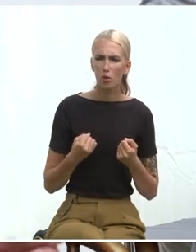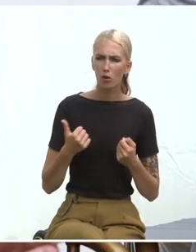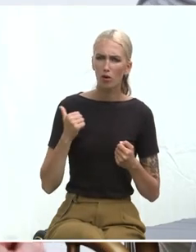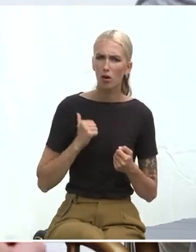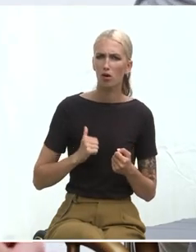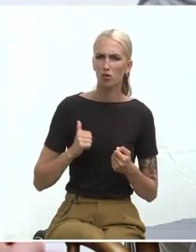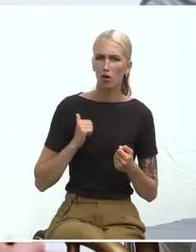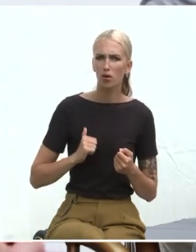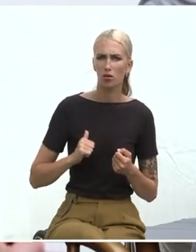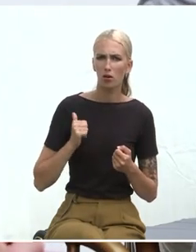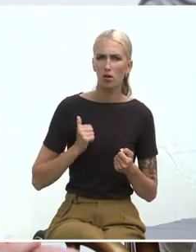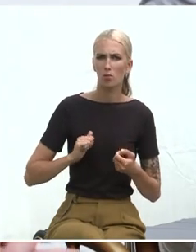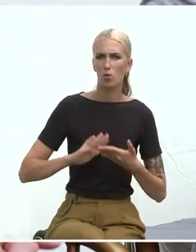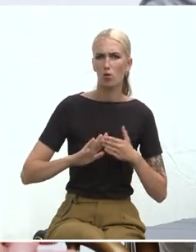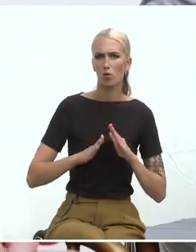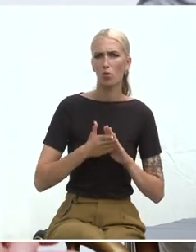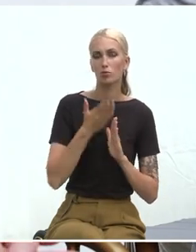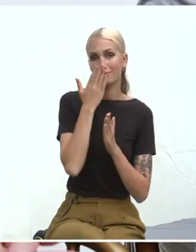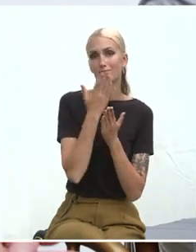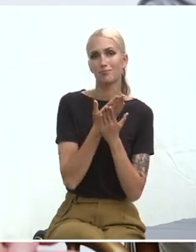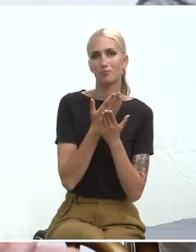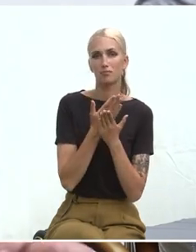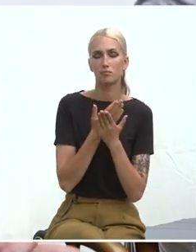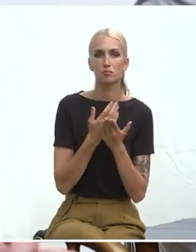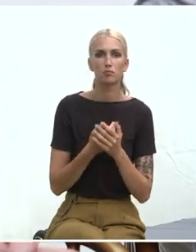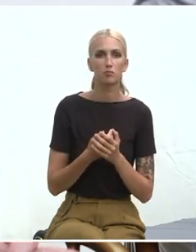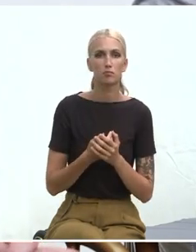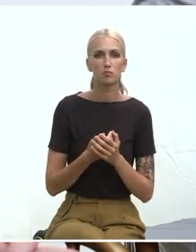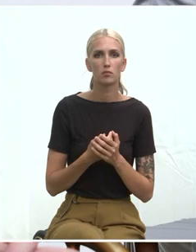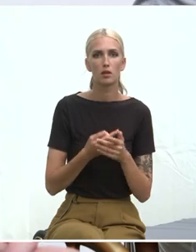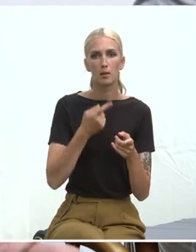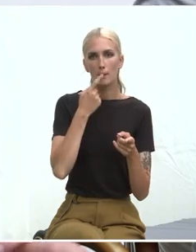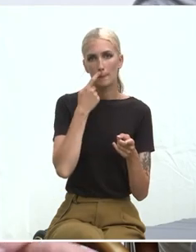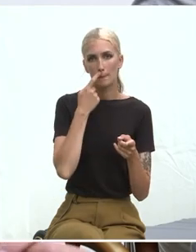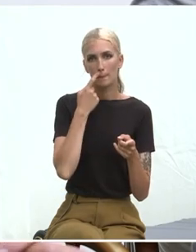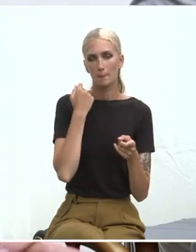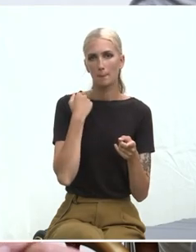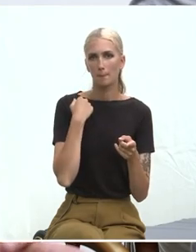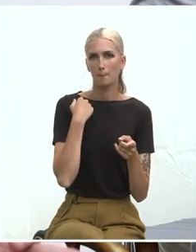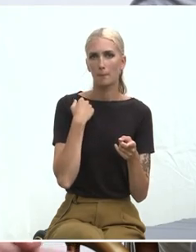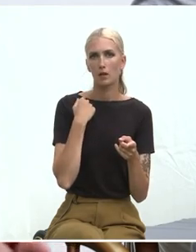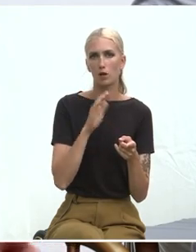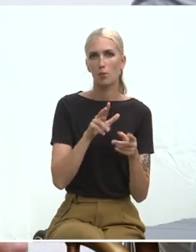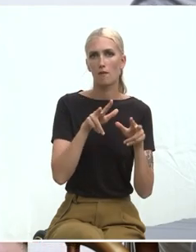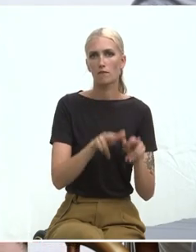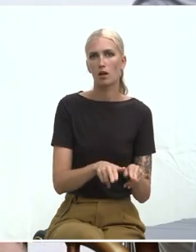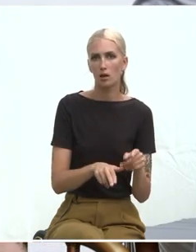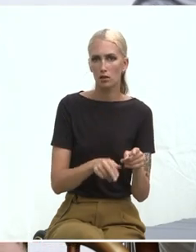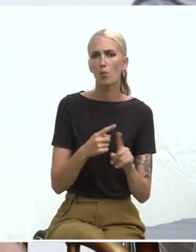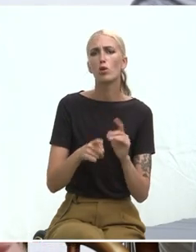example, cancer. That's a prime example, because men are dying from cancers that could be treated. And mental health problems